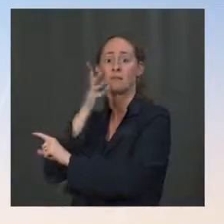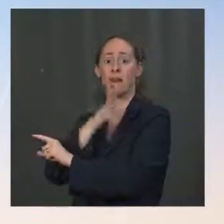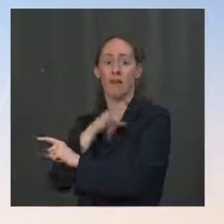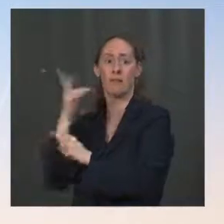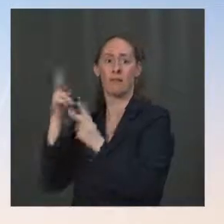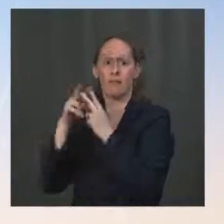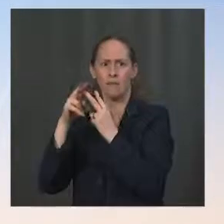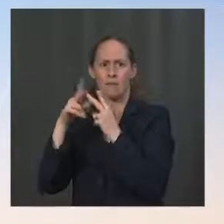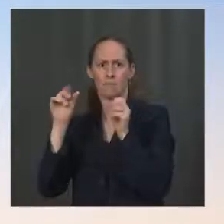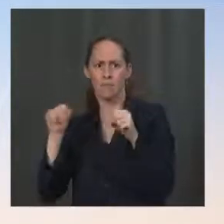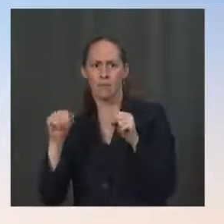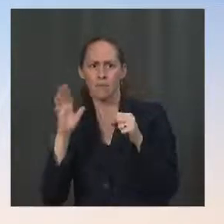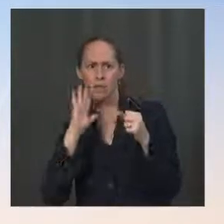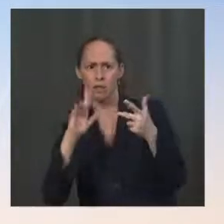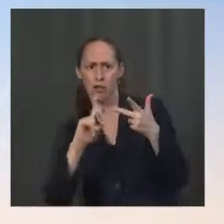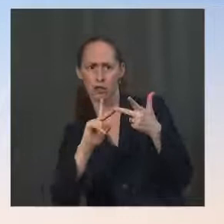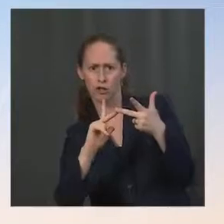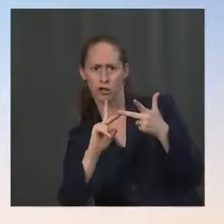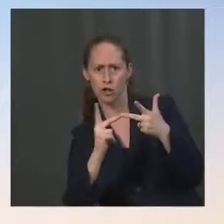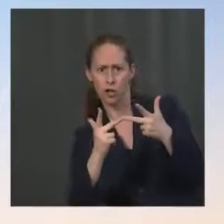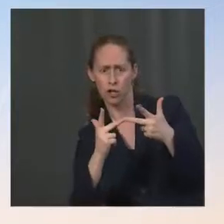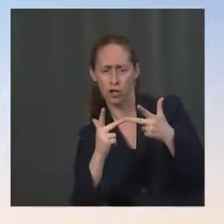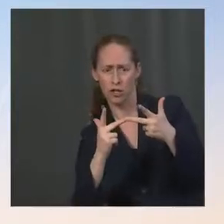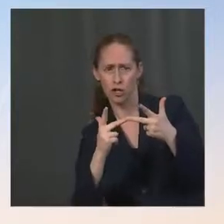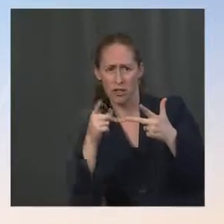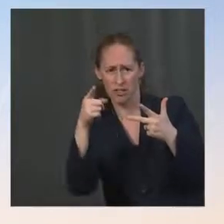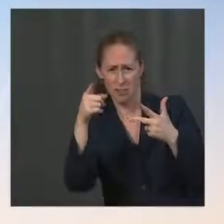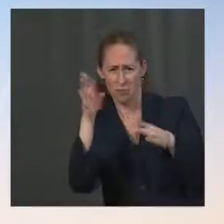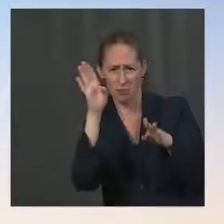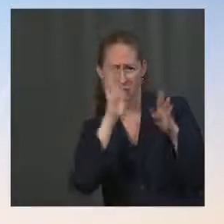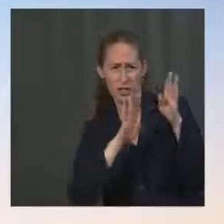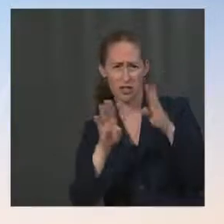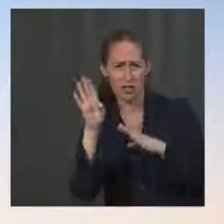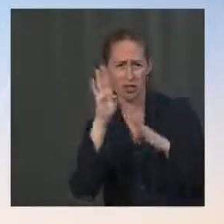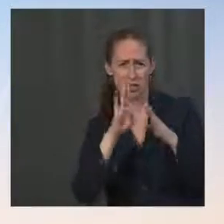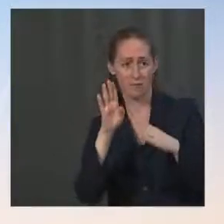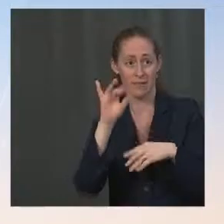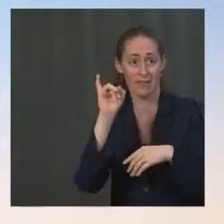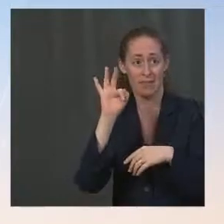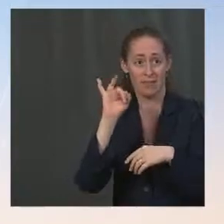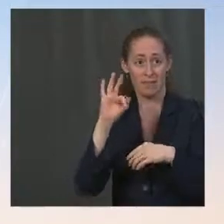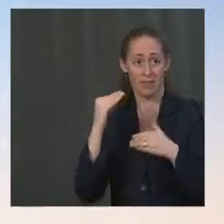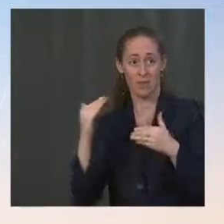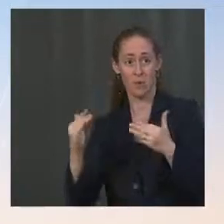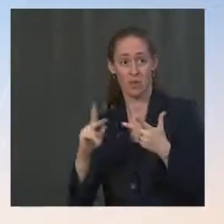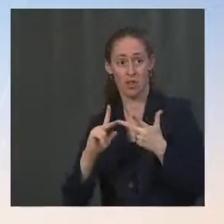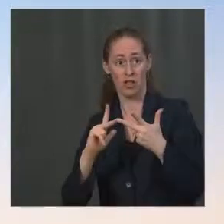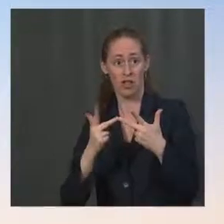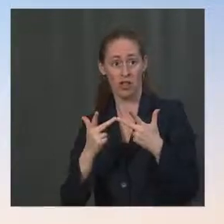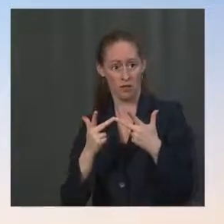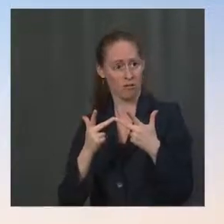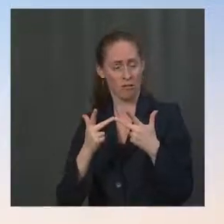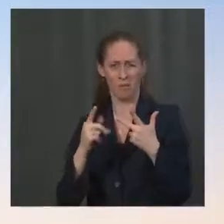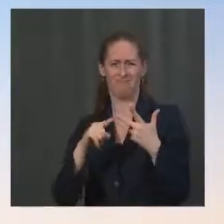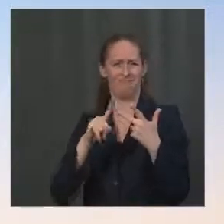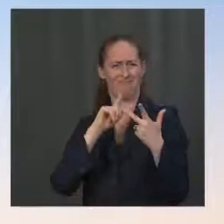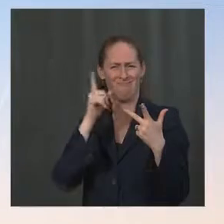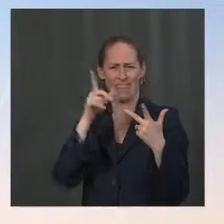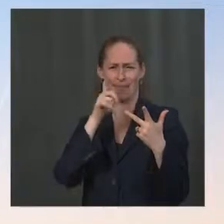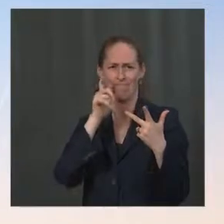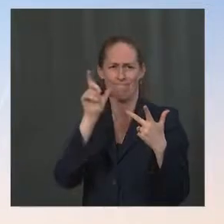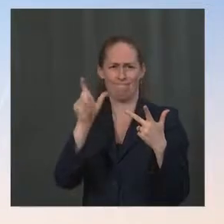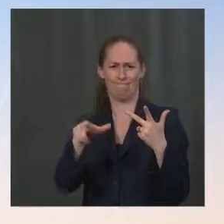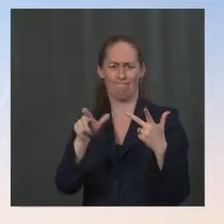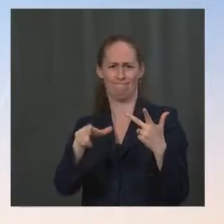you concerned that the president will take maybe a booster shot that is not scientifically, that has no scientific evidence? No, it was approved